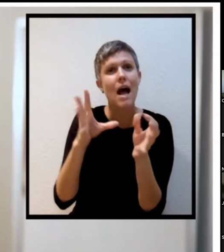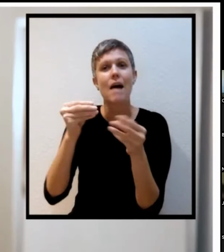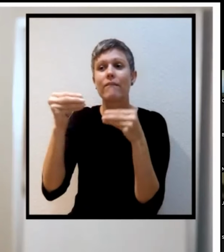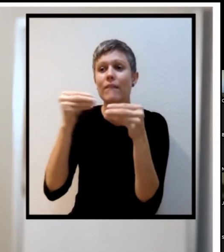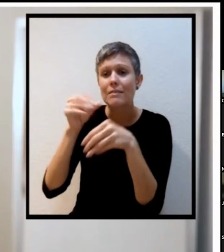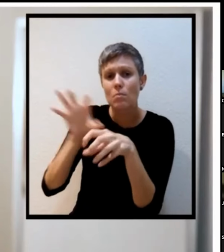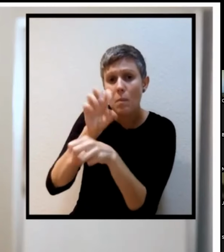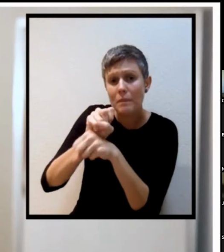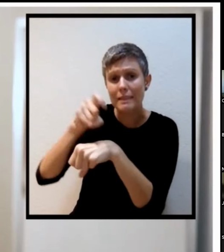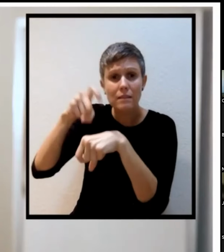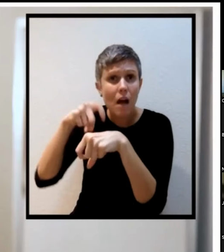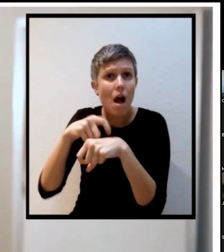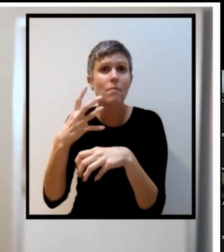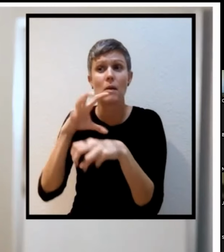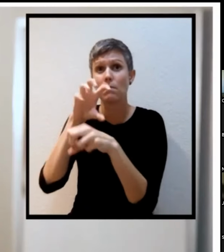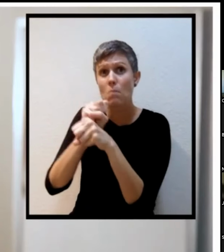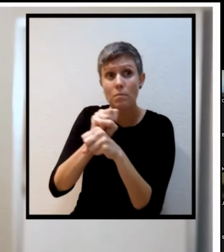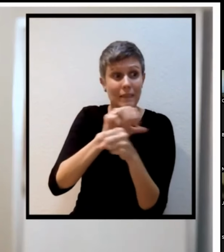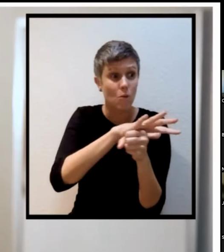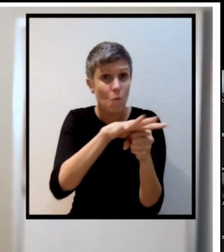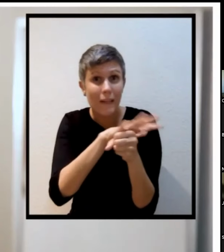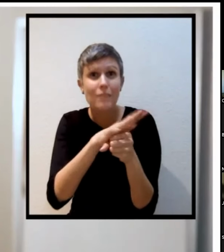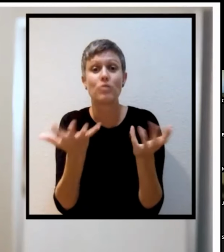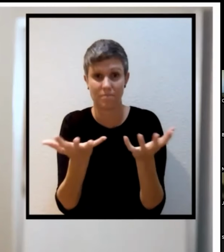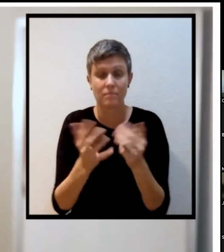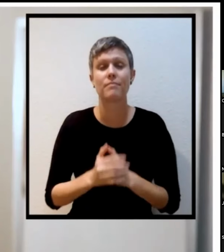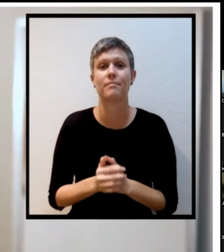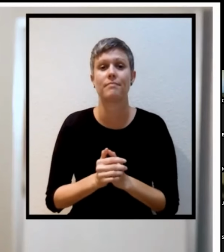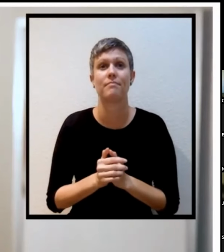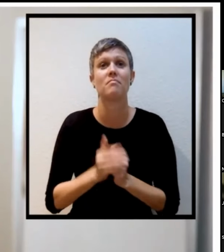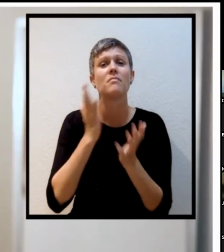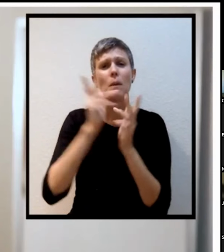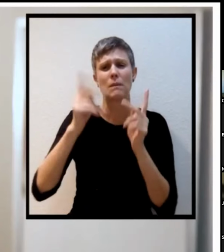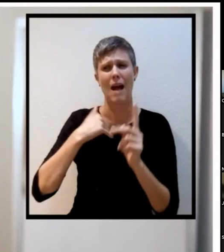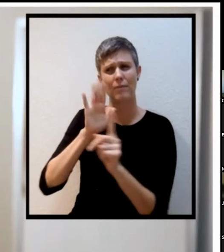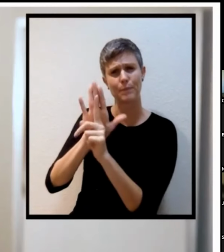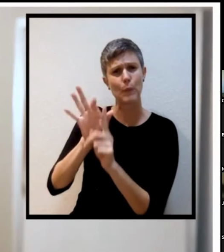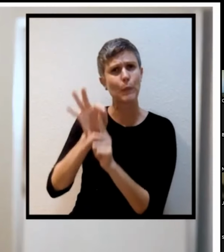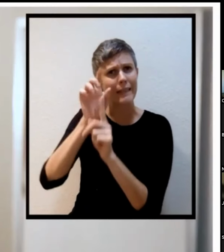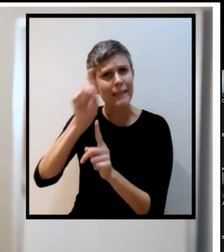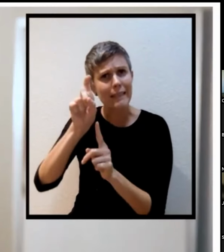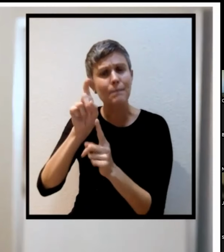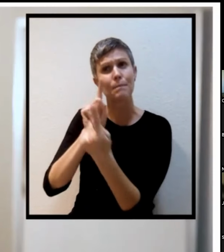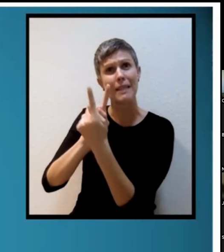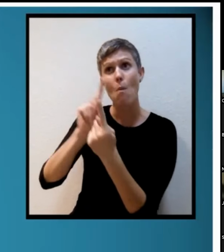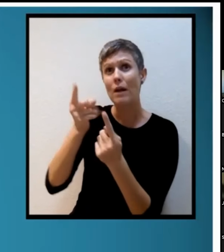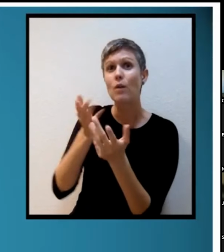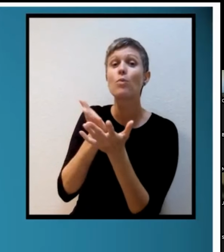locations. However, some people have unique needs that can only be met by providing them with an accommodation.